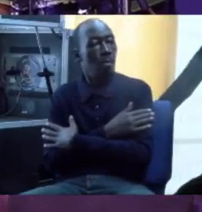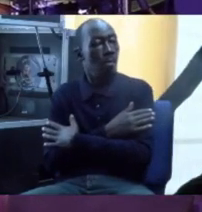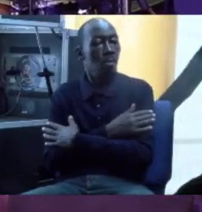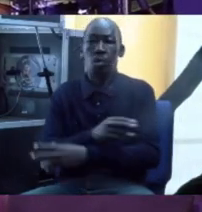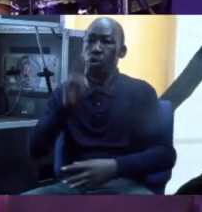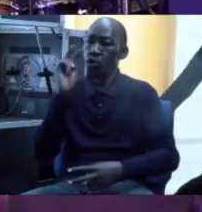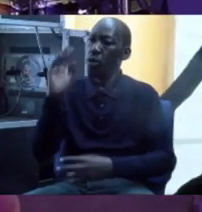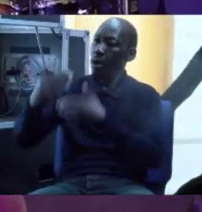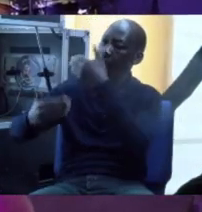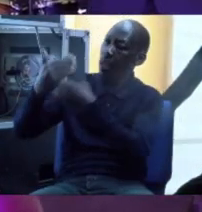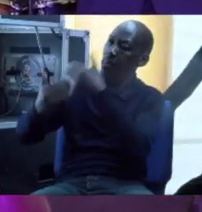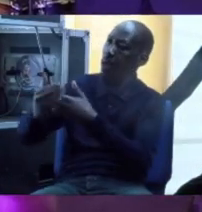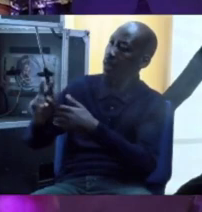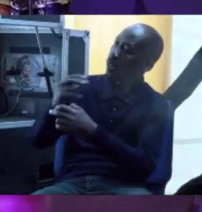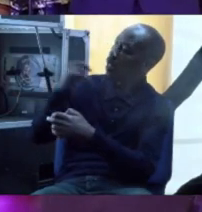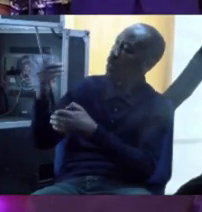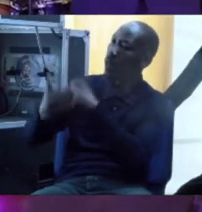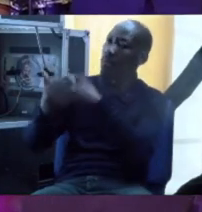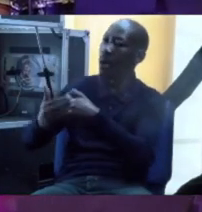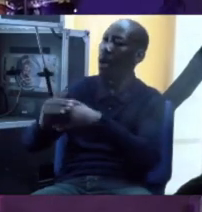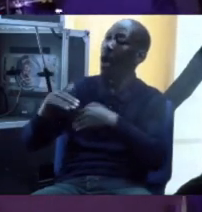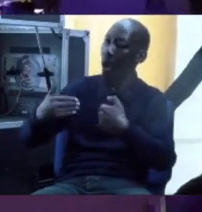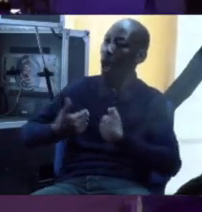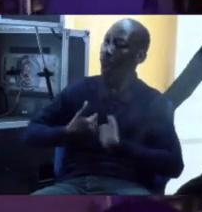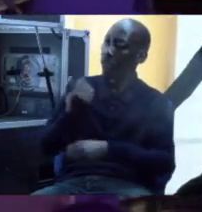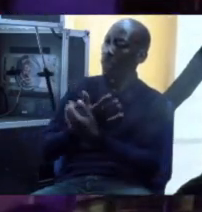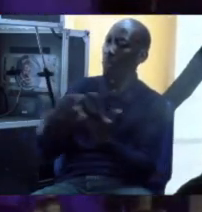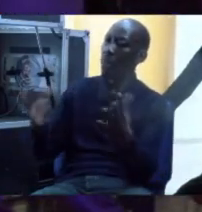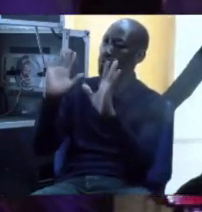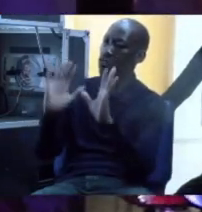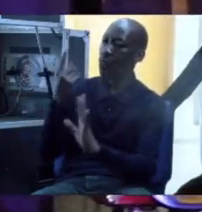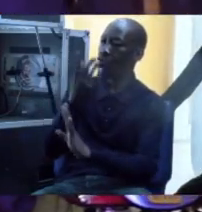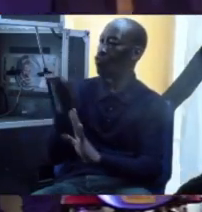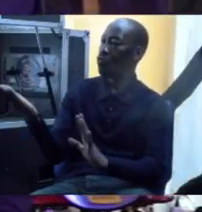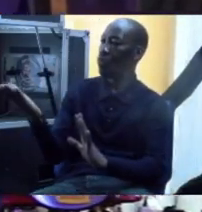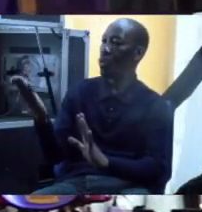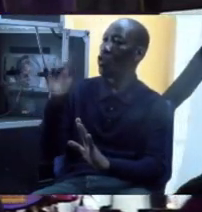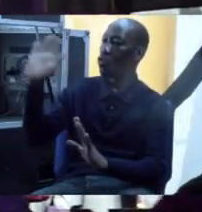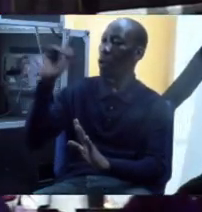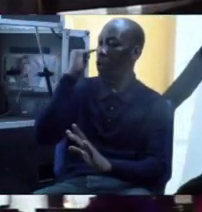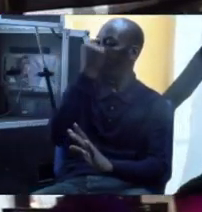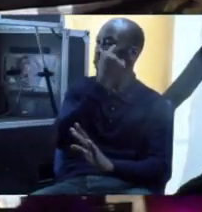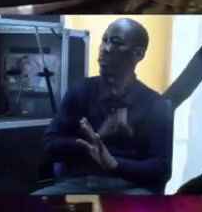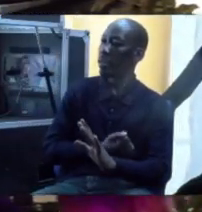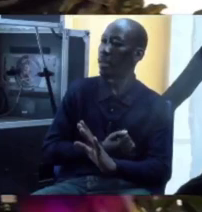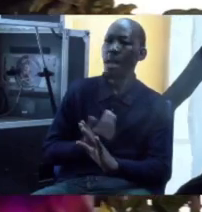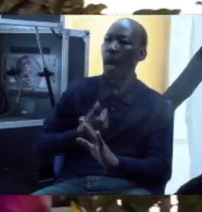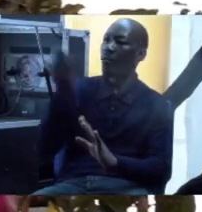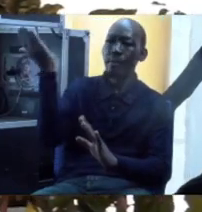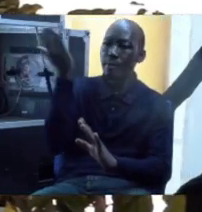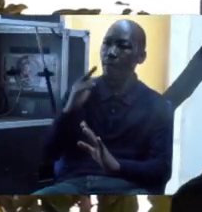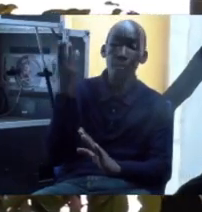Look at your neighbor, tell him, neighbor. Hebu mtazame jirani mwambie jirani. I've got some stuff. Niko na mambo. That your eyes ambayo macho have not yet